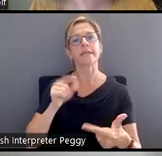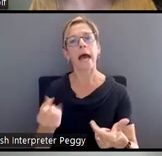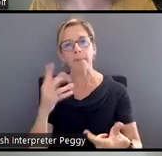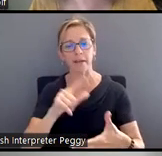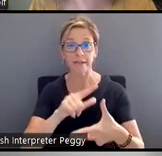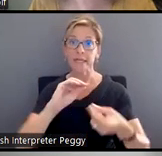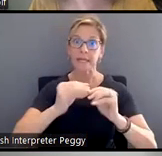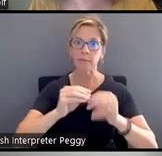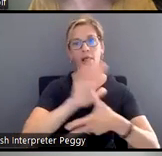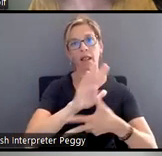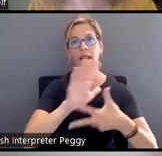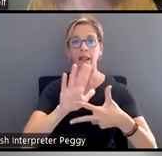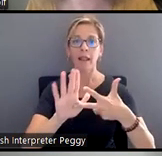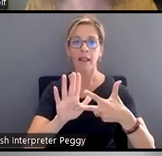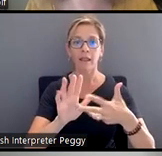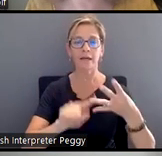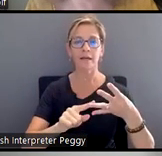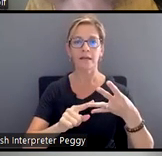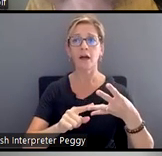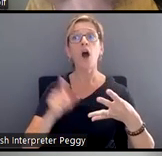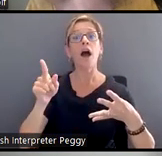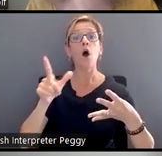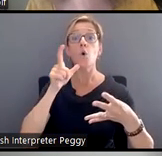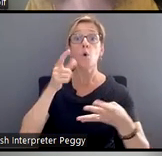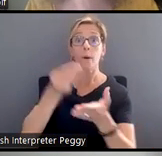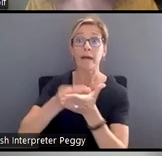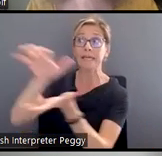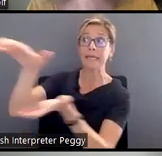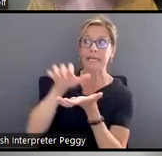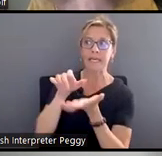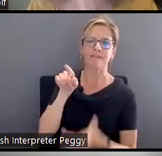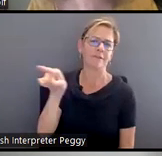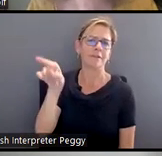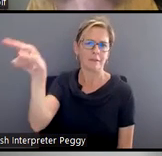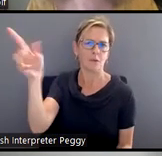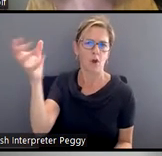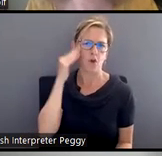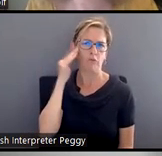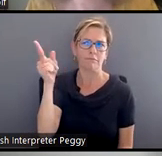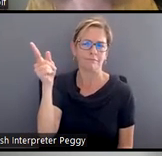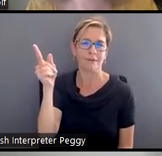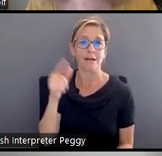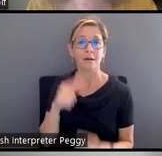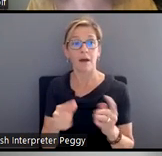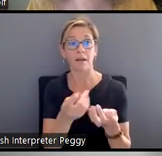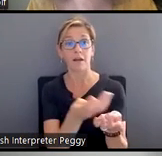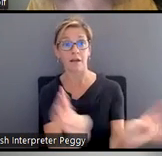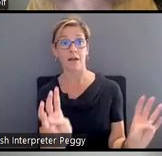That's great. And funders like to know those numbers, but your target audience might not